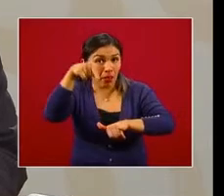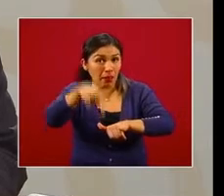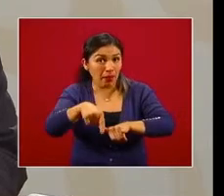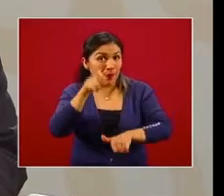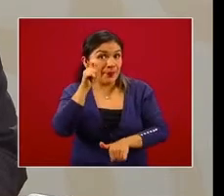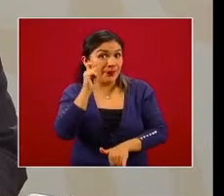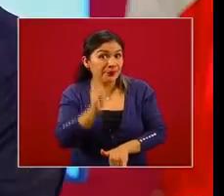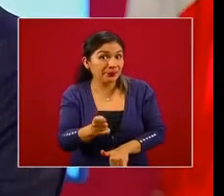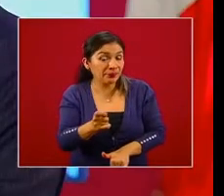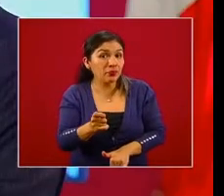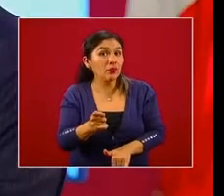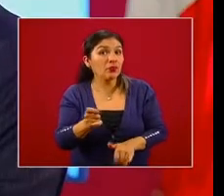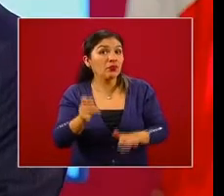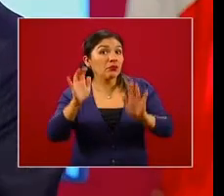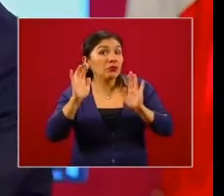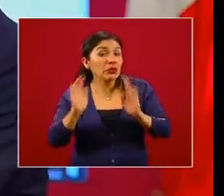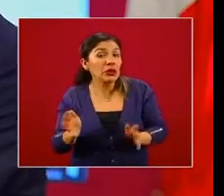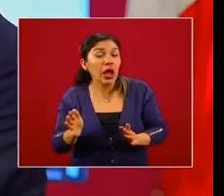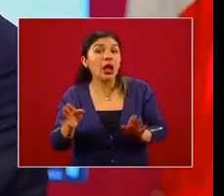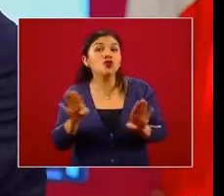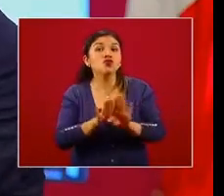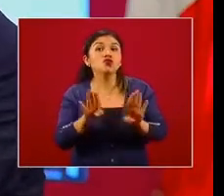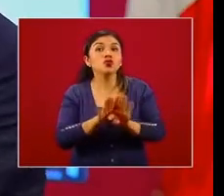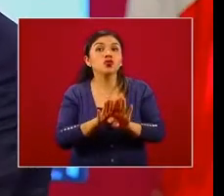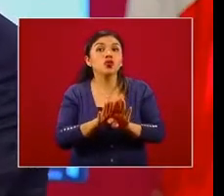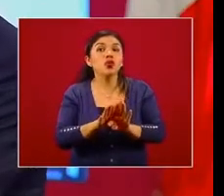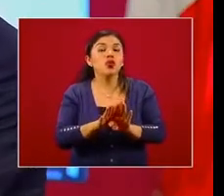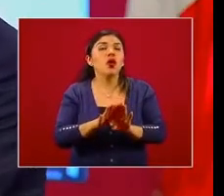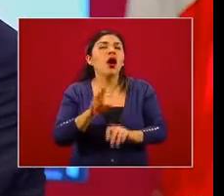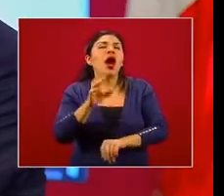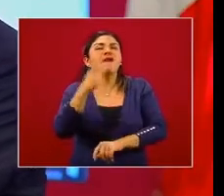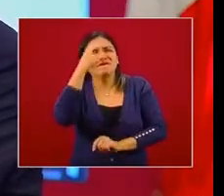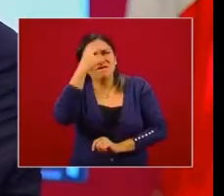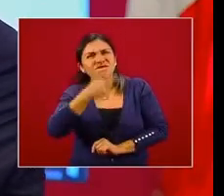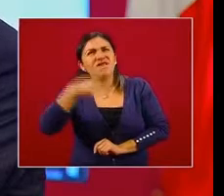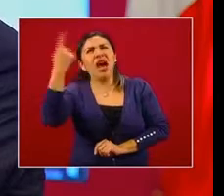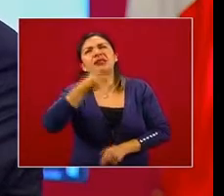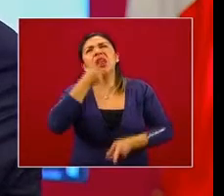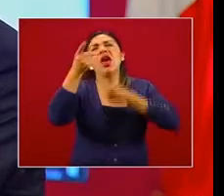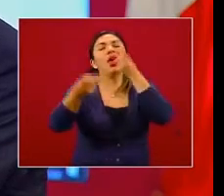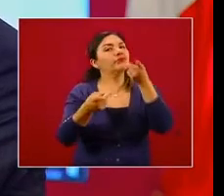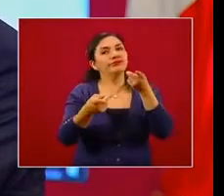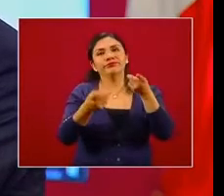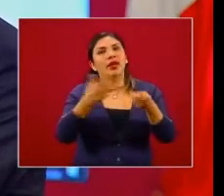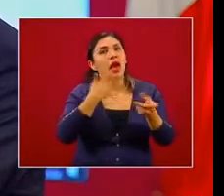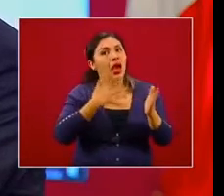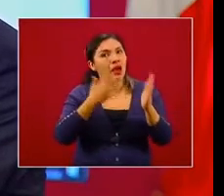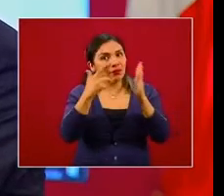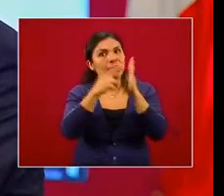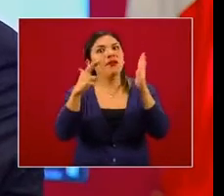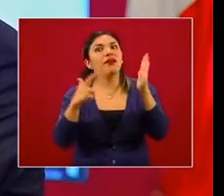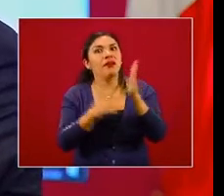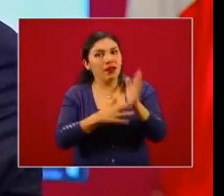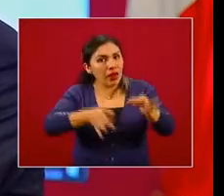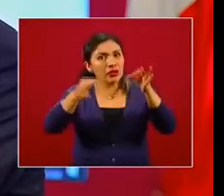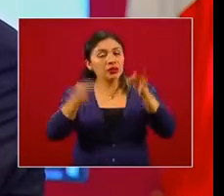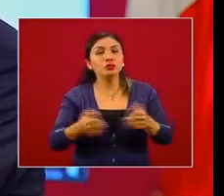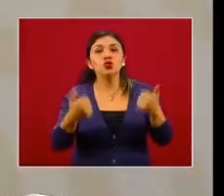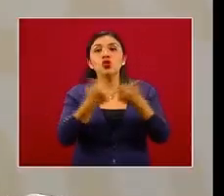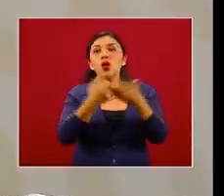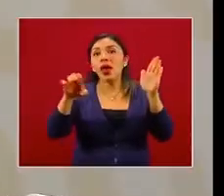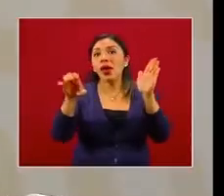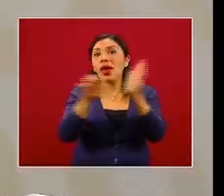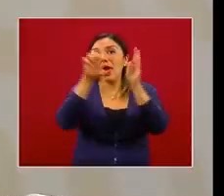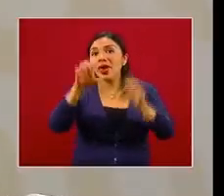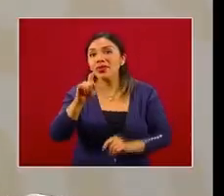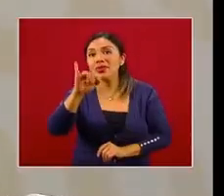these experiments are not, these are not taken lightly. There are very strict rules,